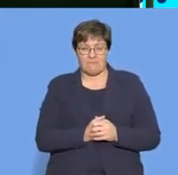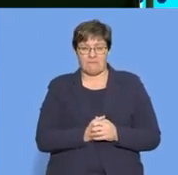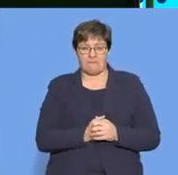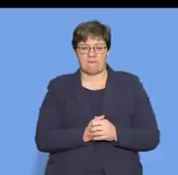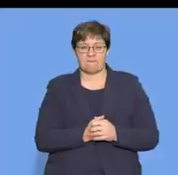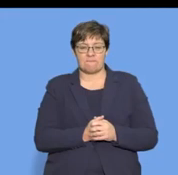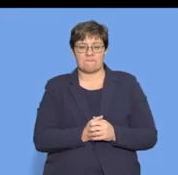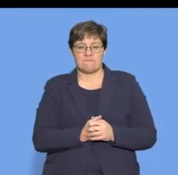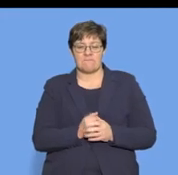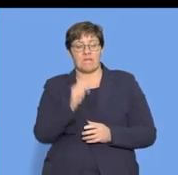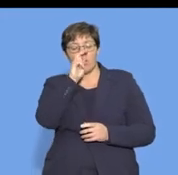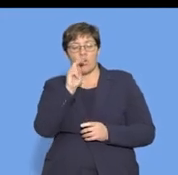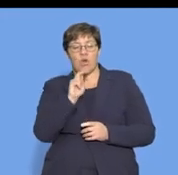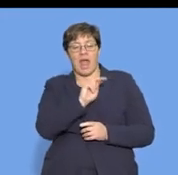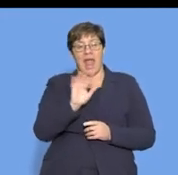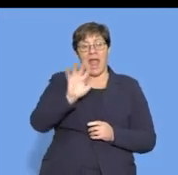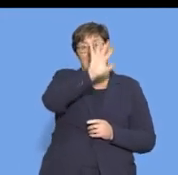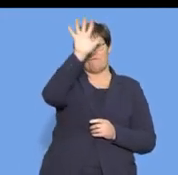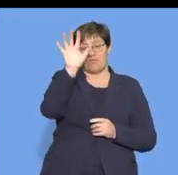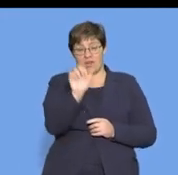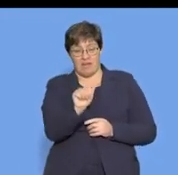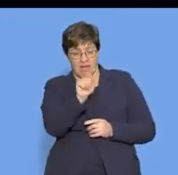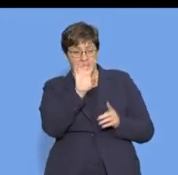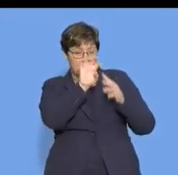so we have a look at the sites in Africa.